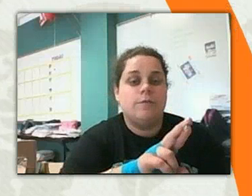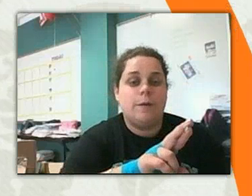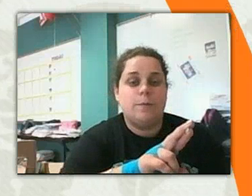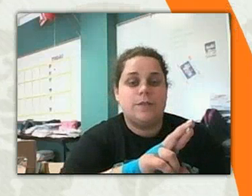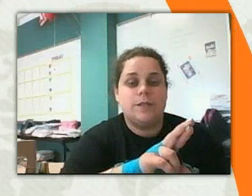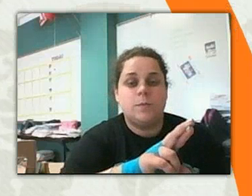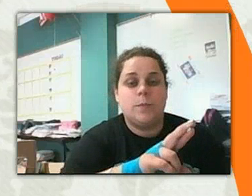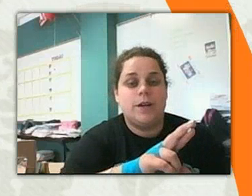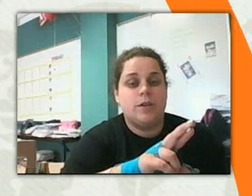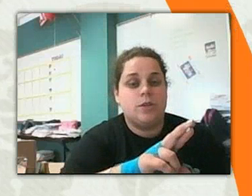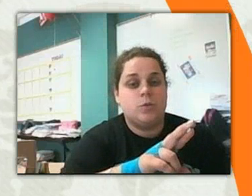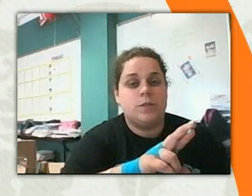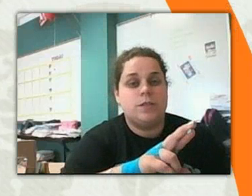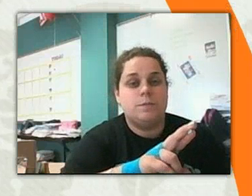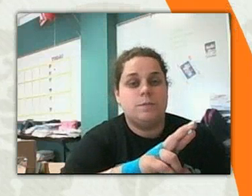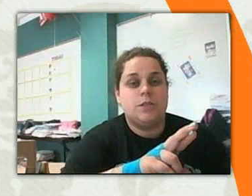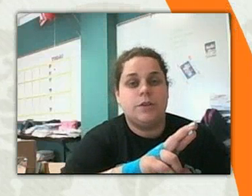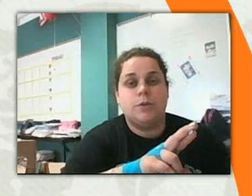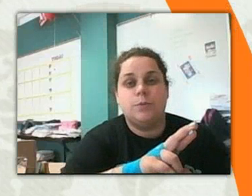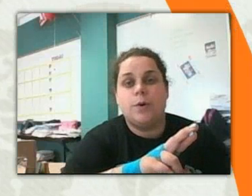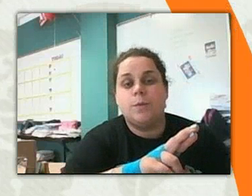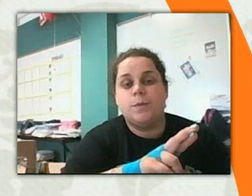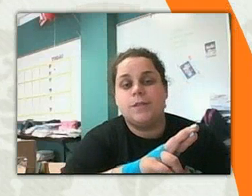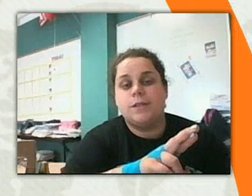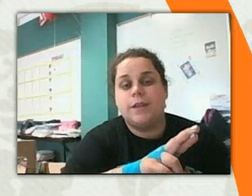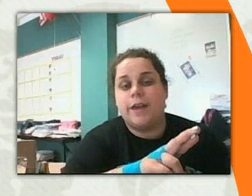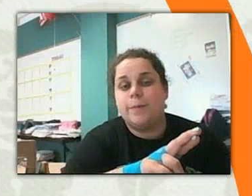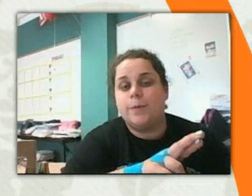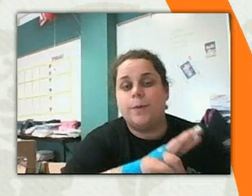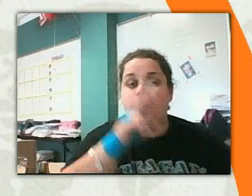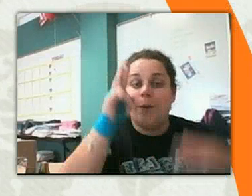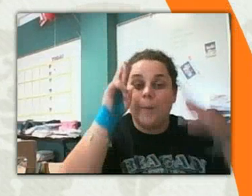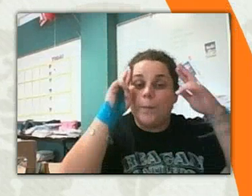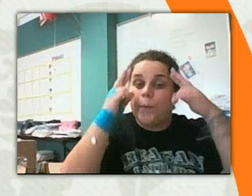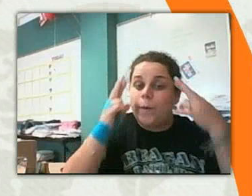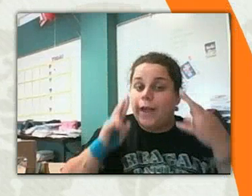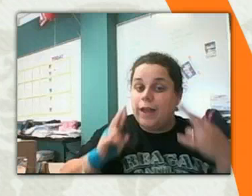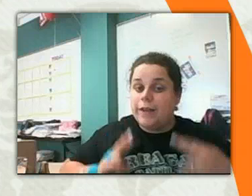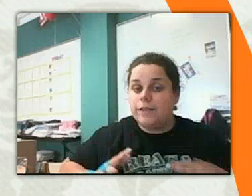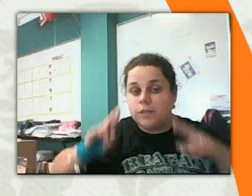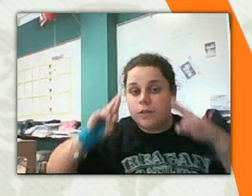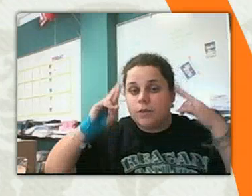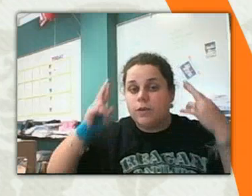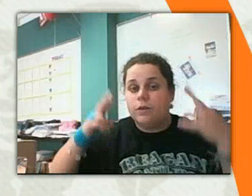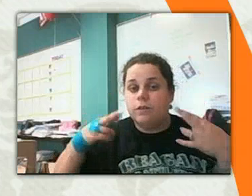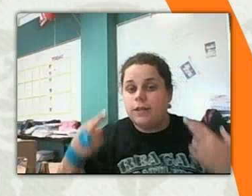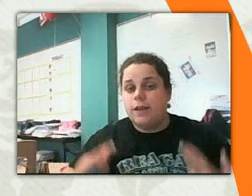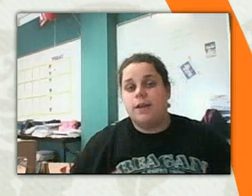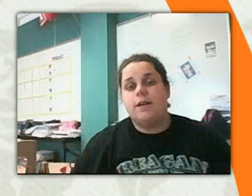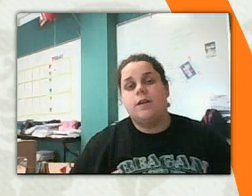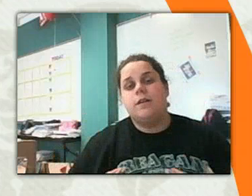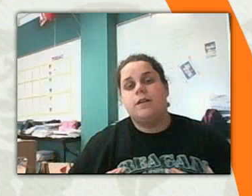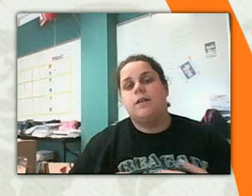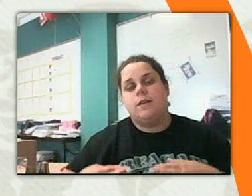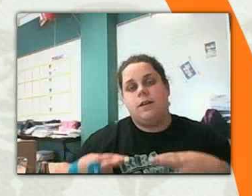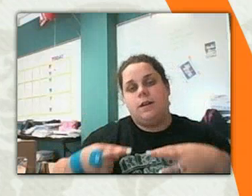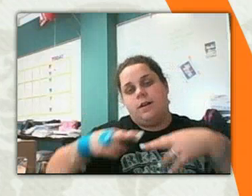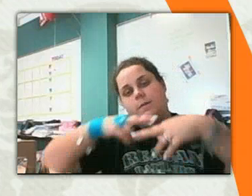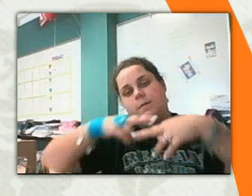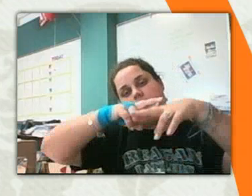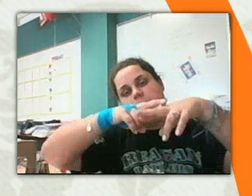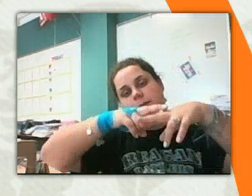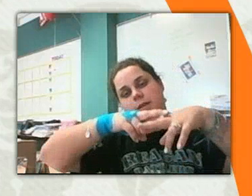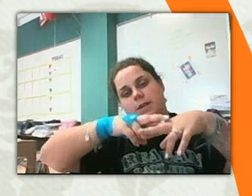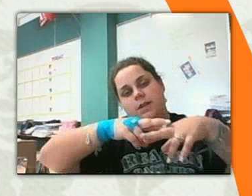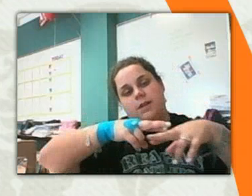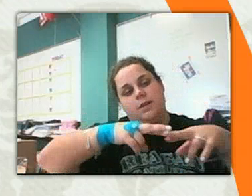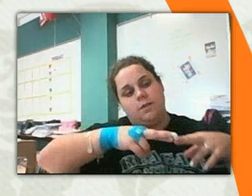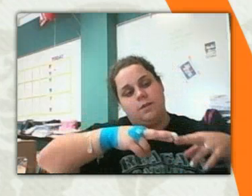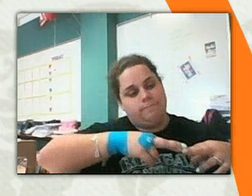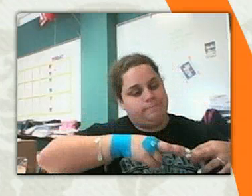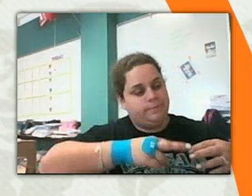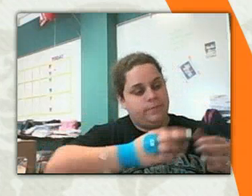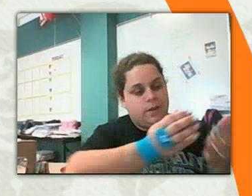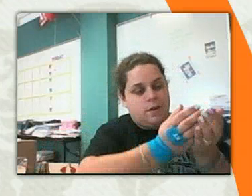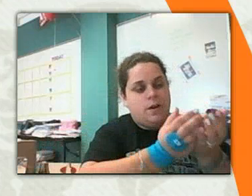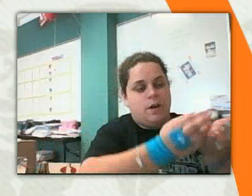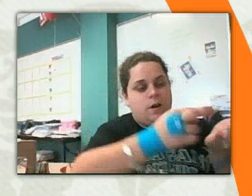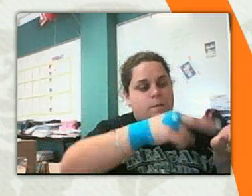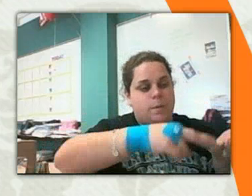CLR represents braided or twisted material, ropes, cable, braids, curled hair. It could